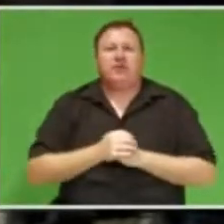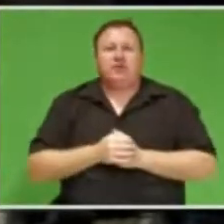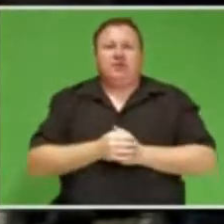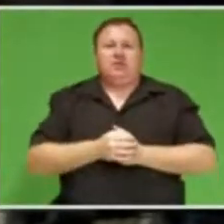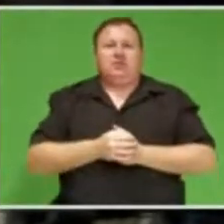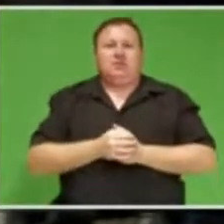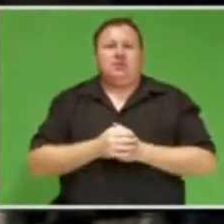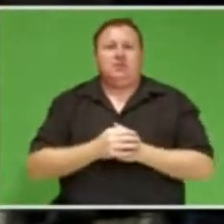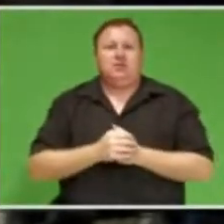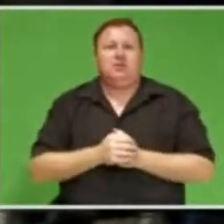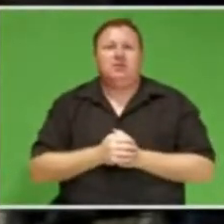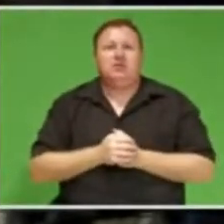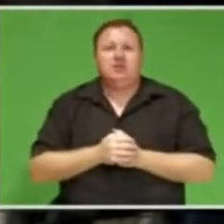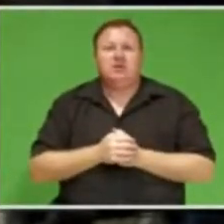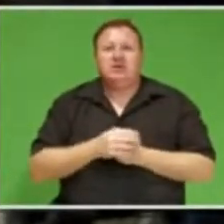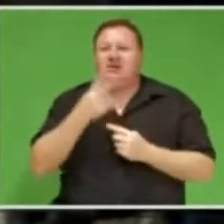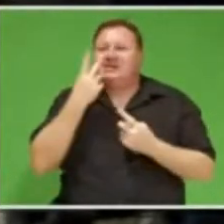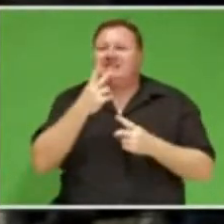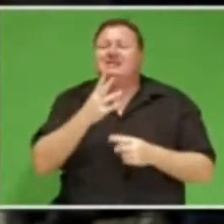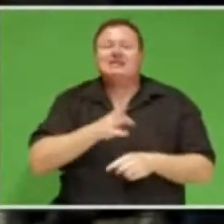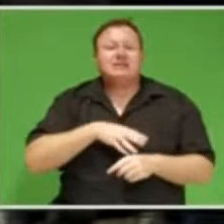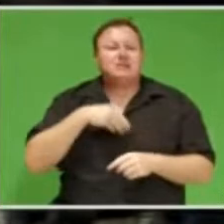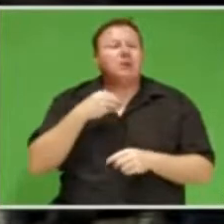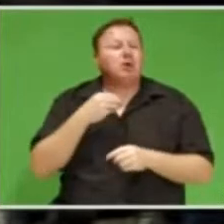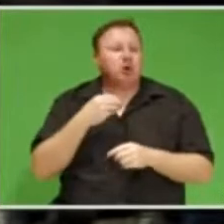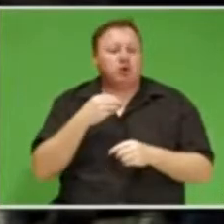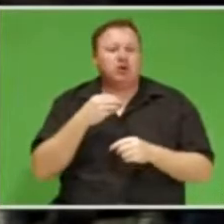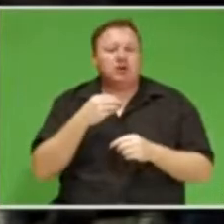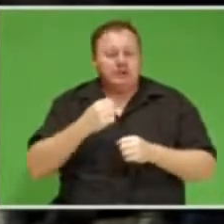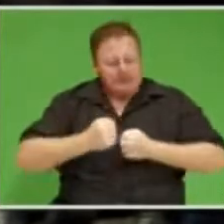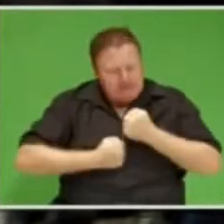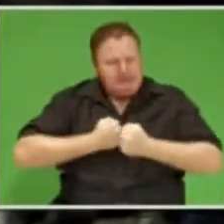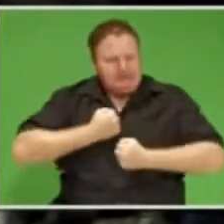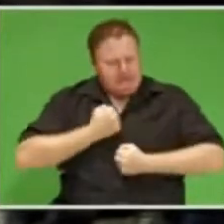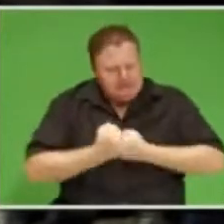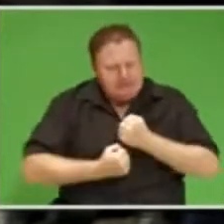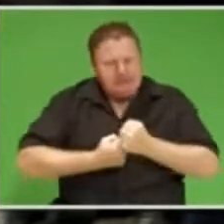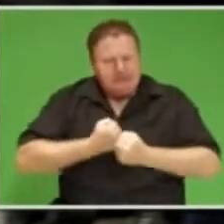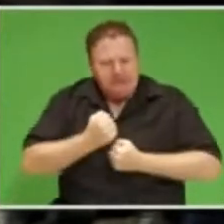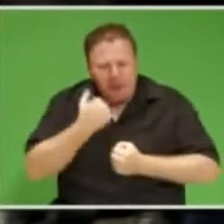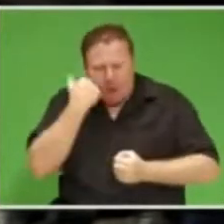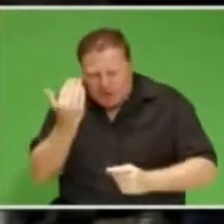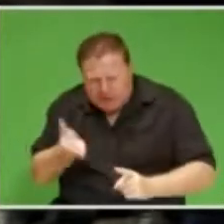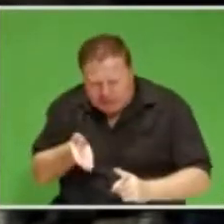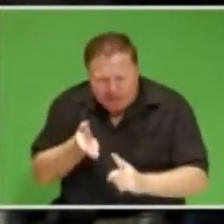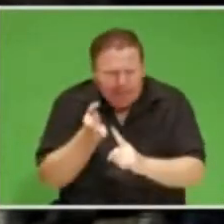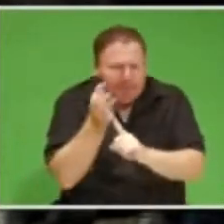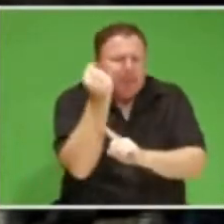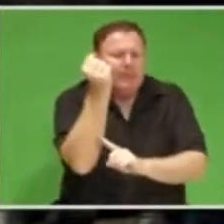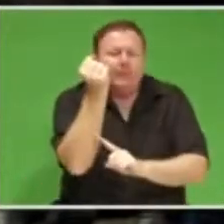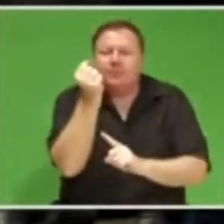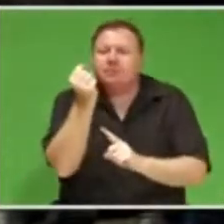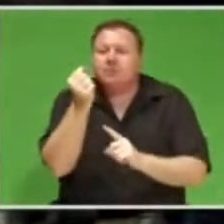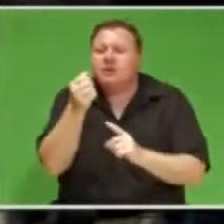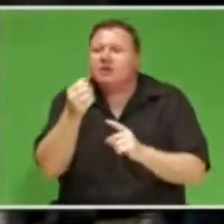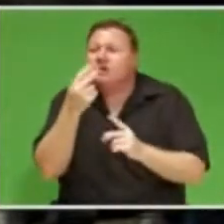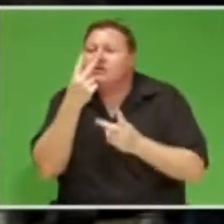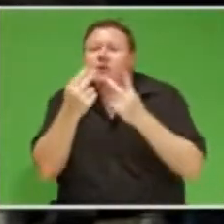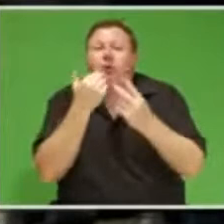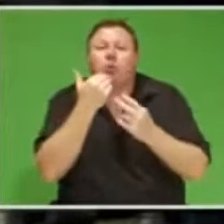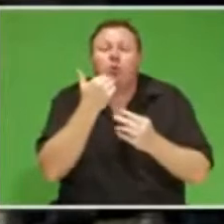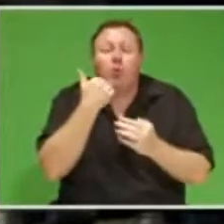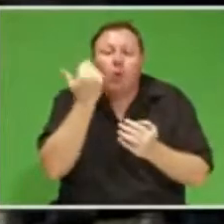And we see this spirit of resilience and determination and achievement in our artists, in our